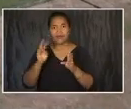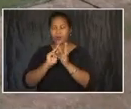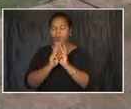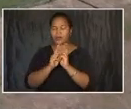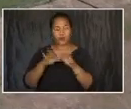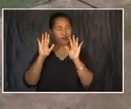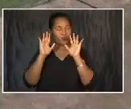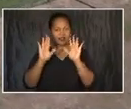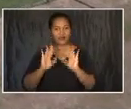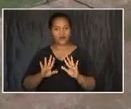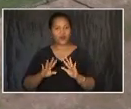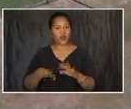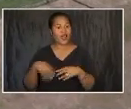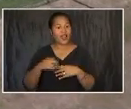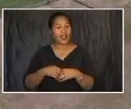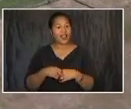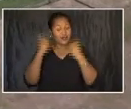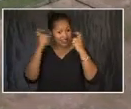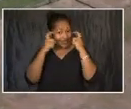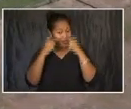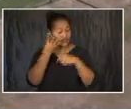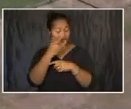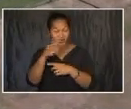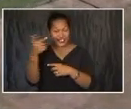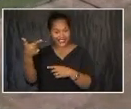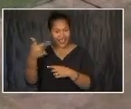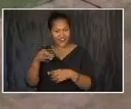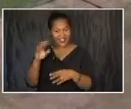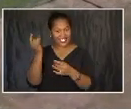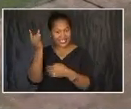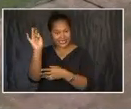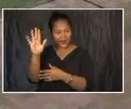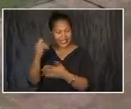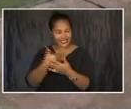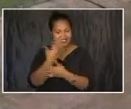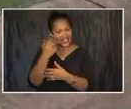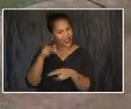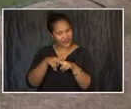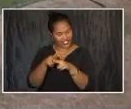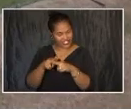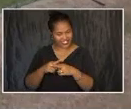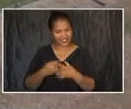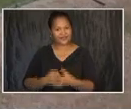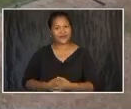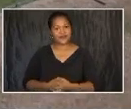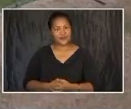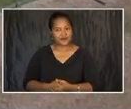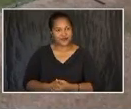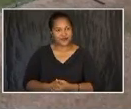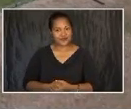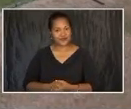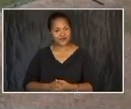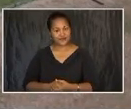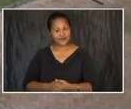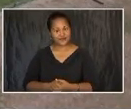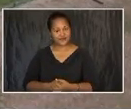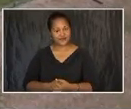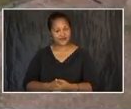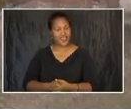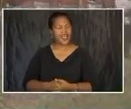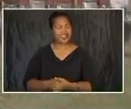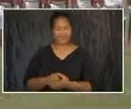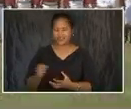tiki tiko na ka pas nga bulu ka bitu ni amba ki tunga lala ni nonda bonolo mani go biti. Yes,